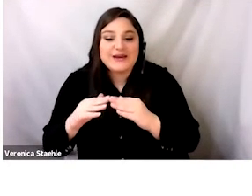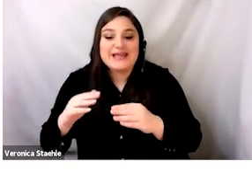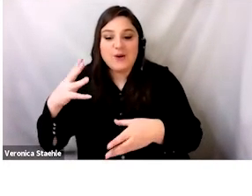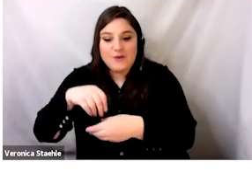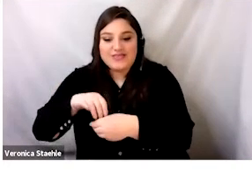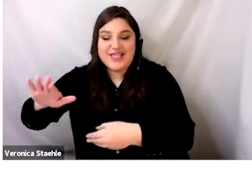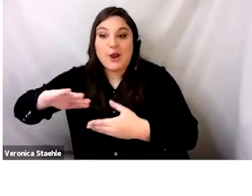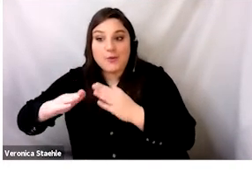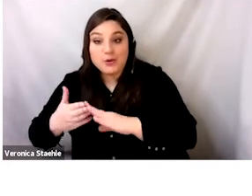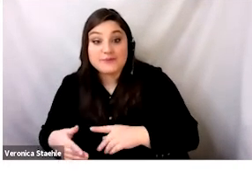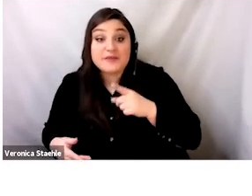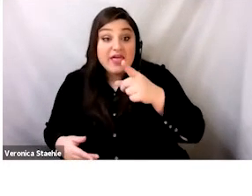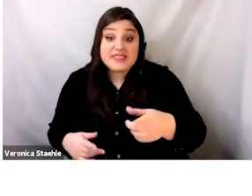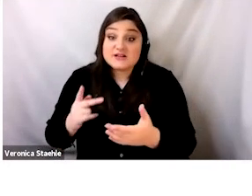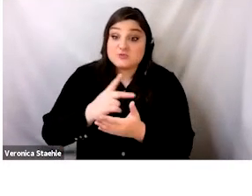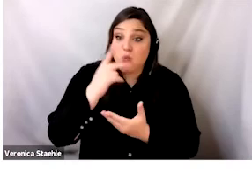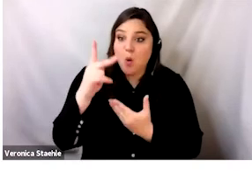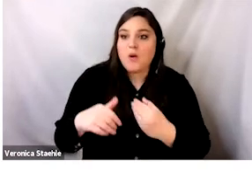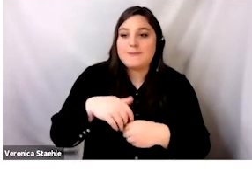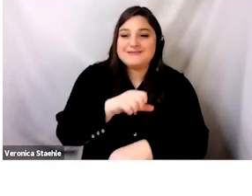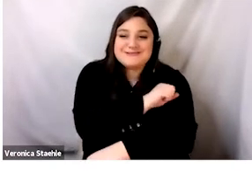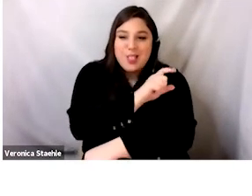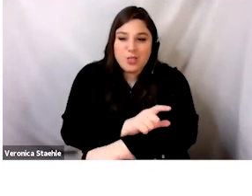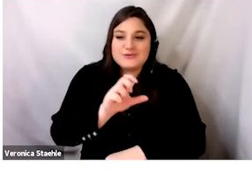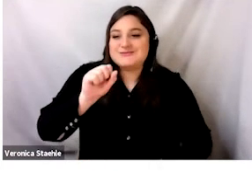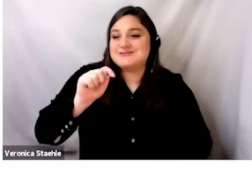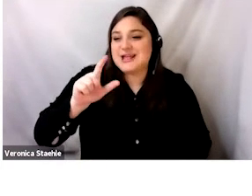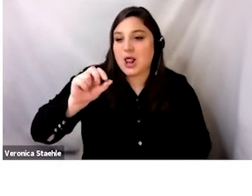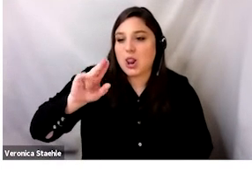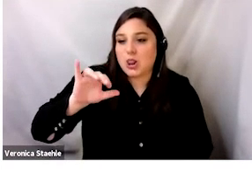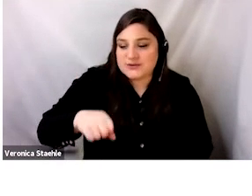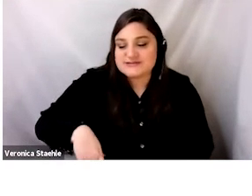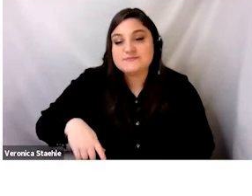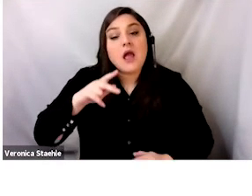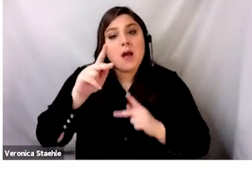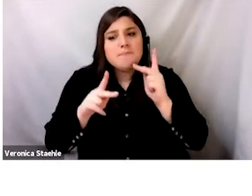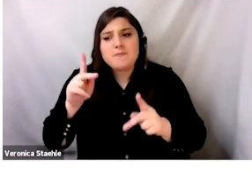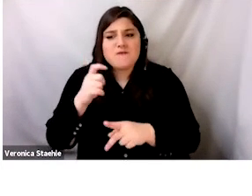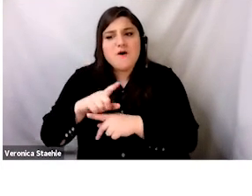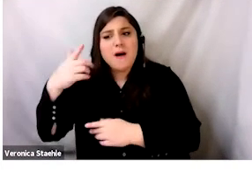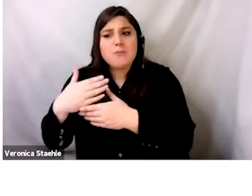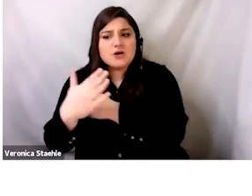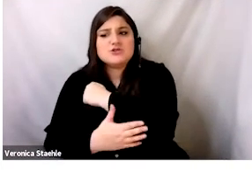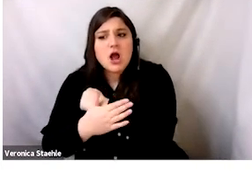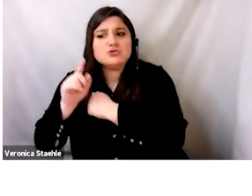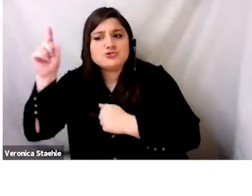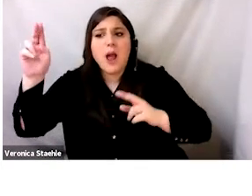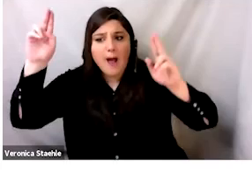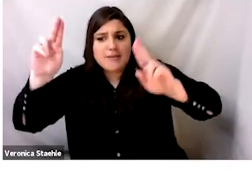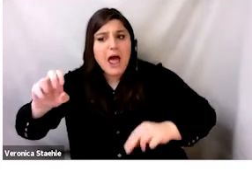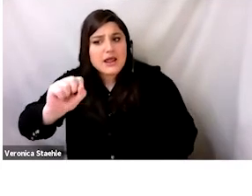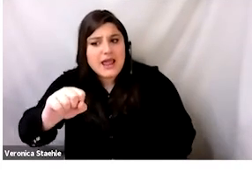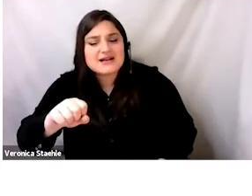had young people applying from different parts of the country. It's like, but it's only in St. Louis. It is